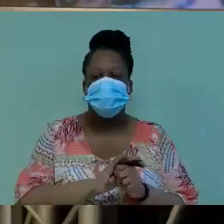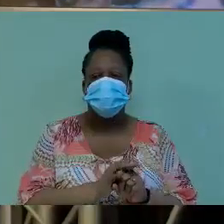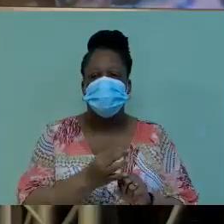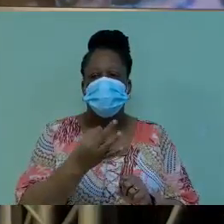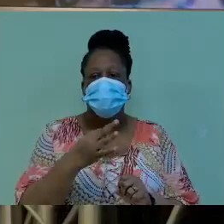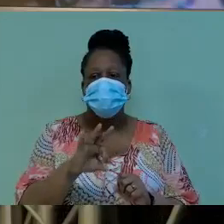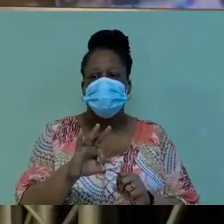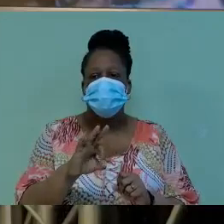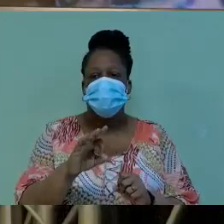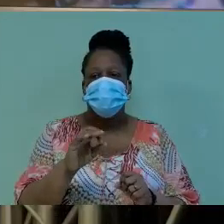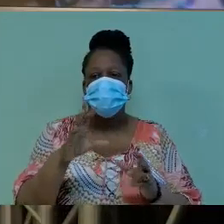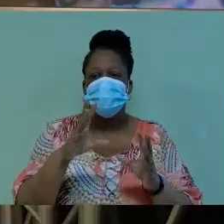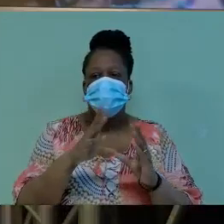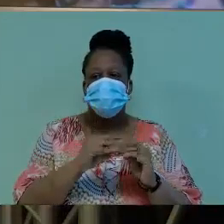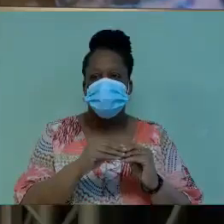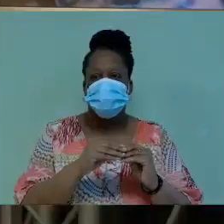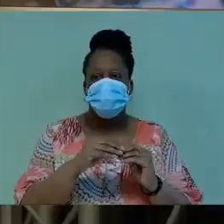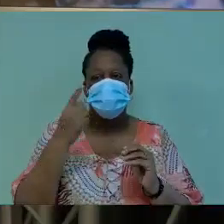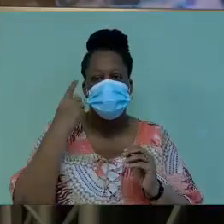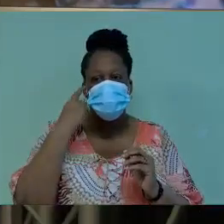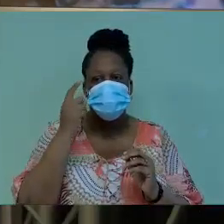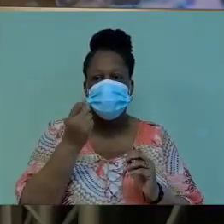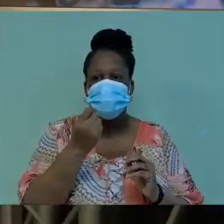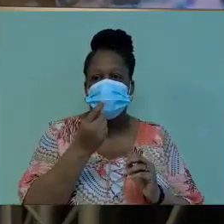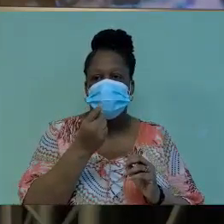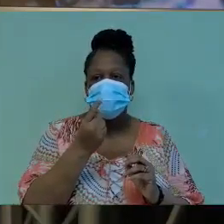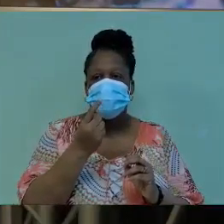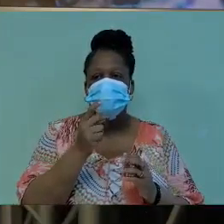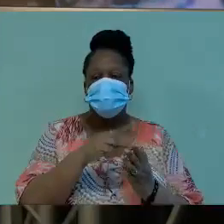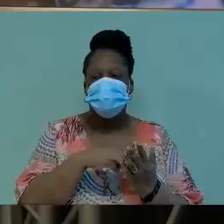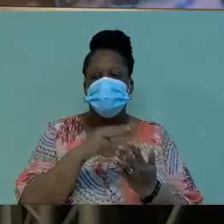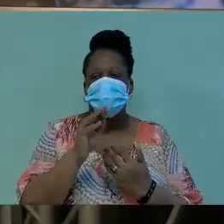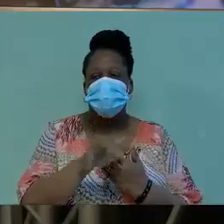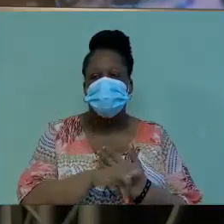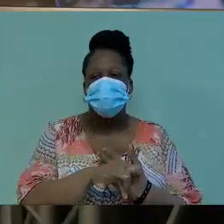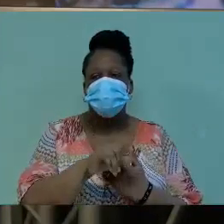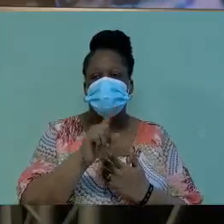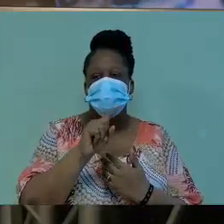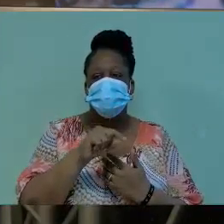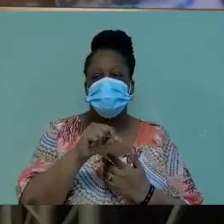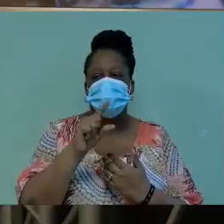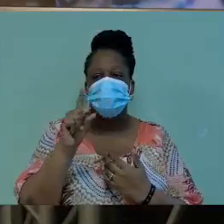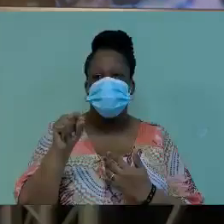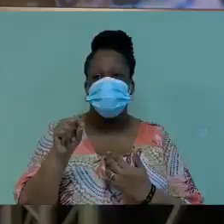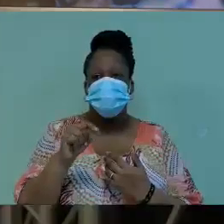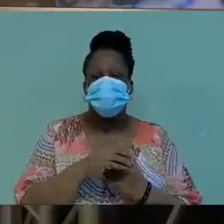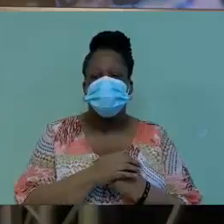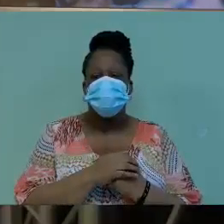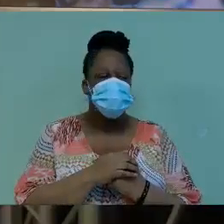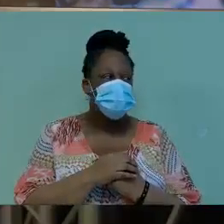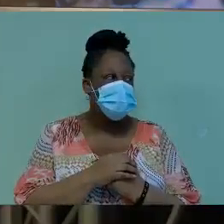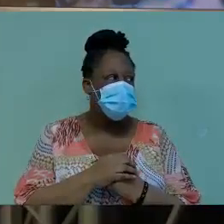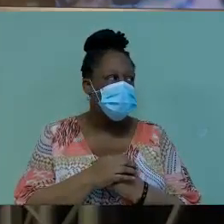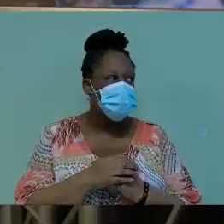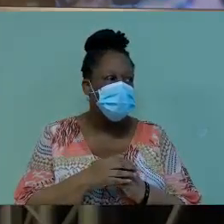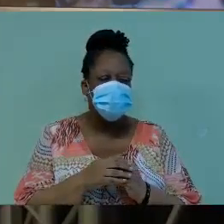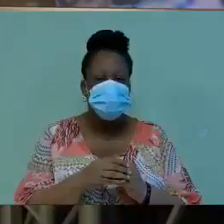COVID-19 daily briefing for the 11th of May, 2020. I am Les